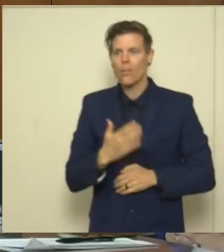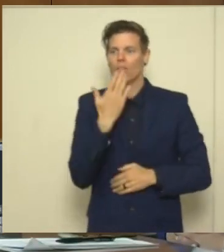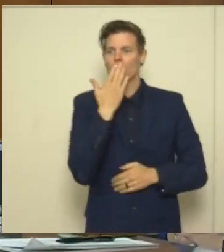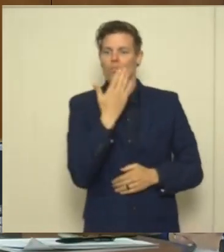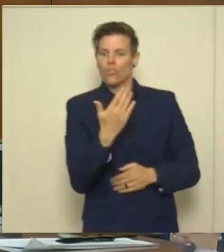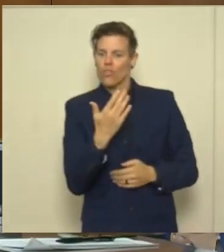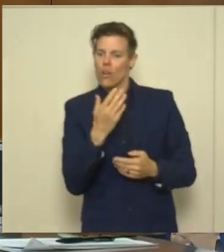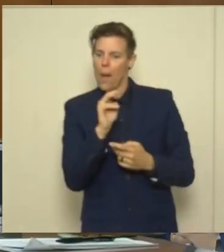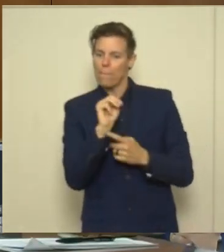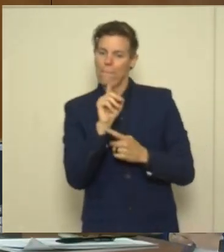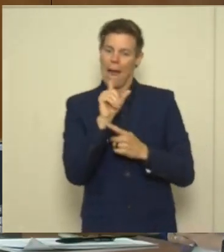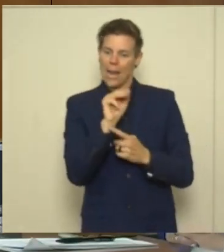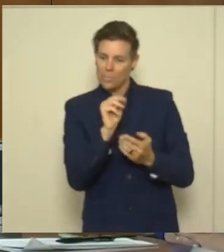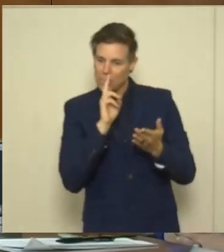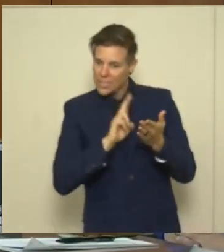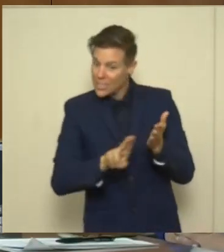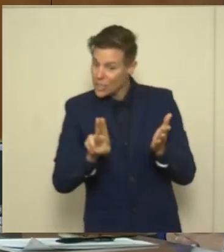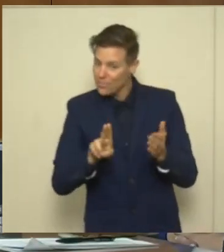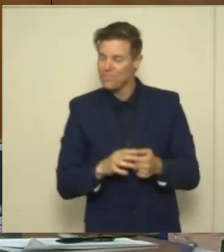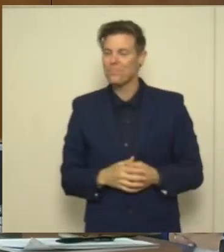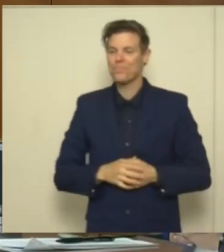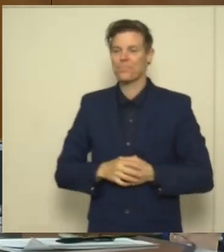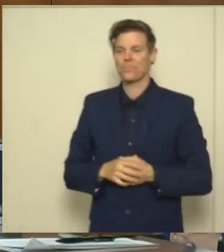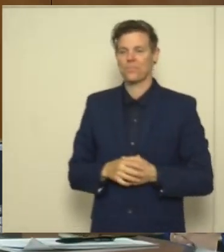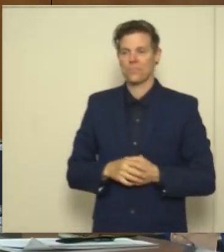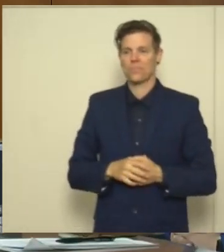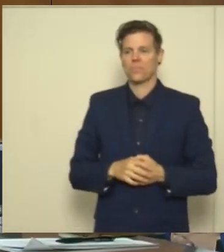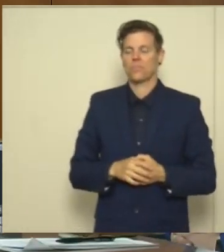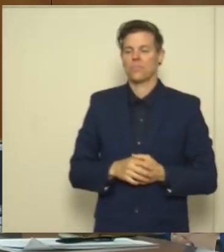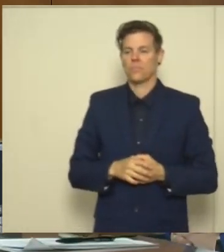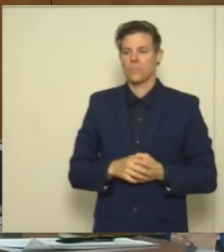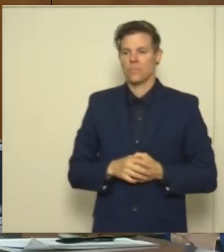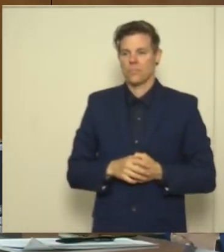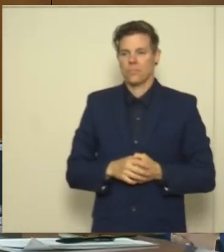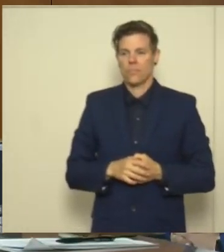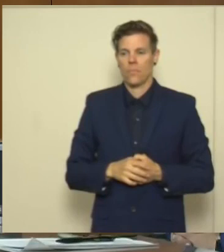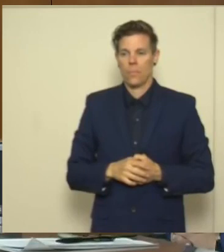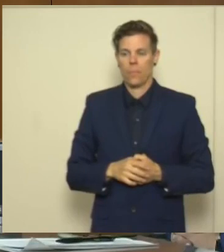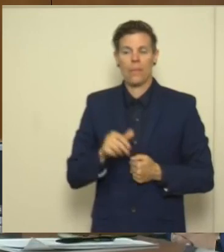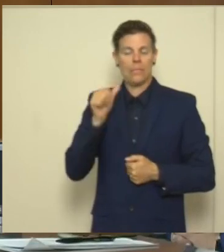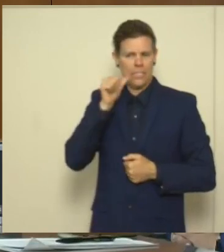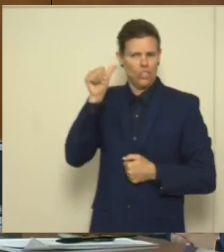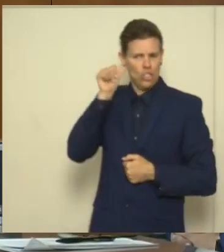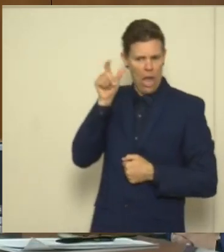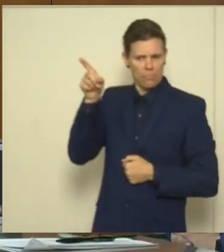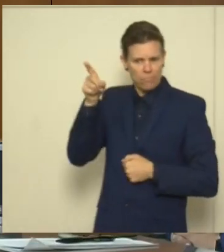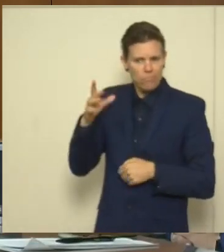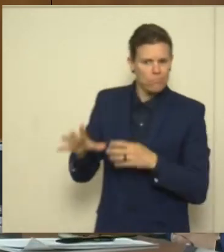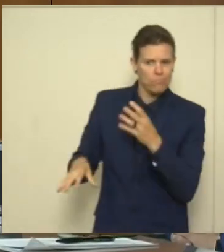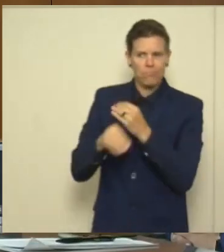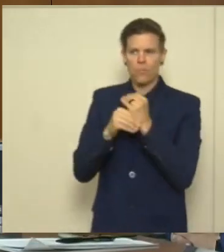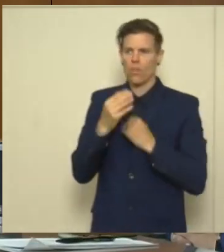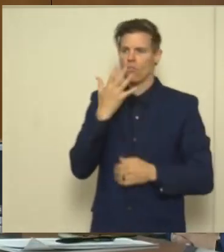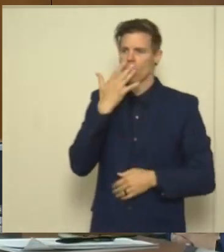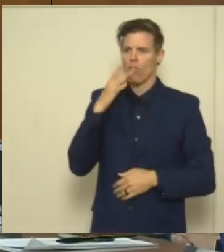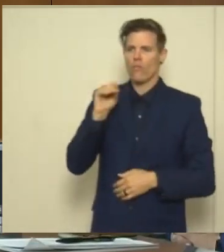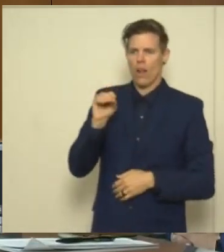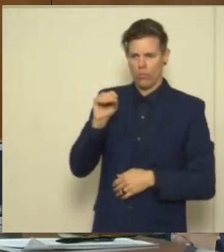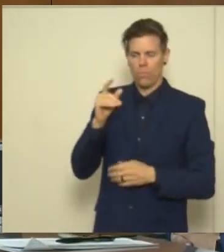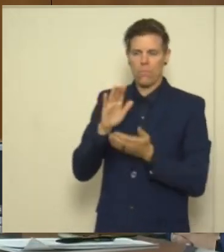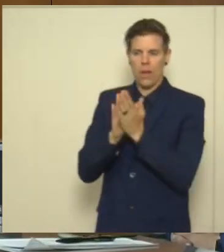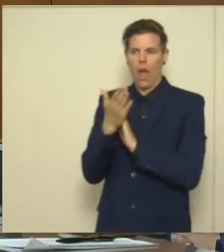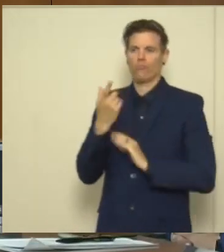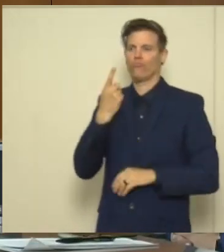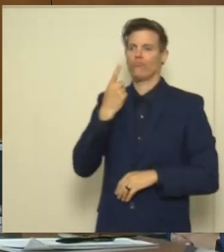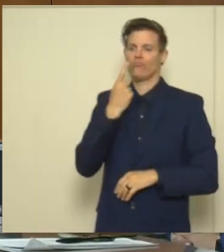order. Yesterday, Colorado was among a few states that were added kind of to the high-risk designation. And that means now